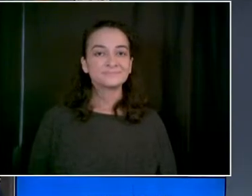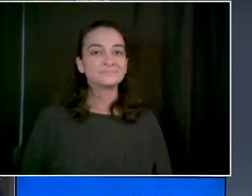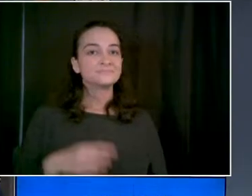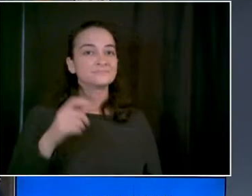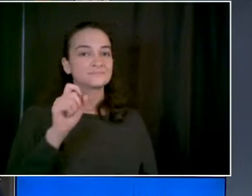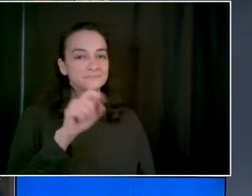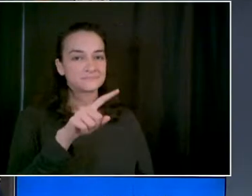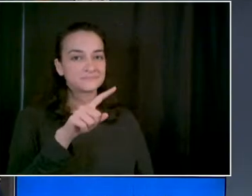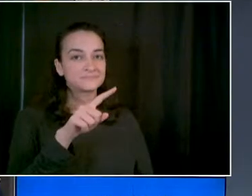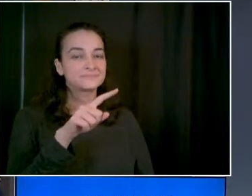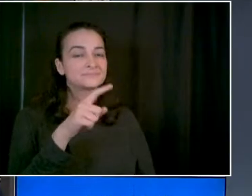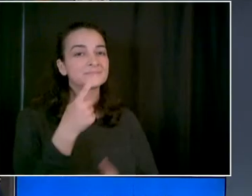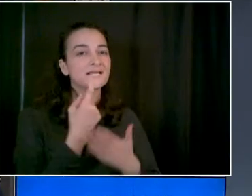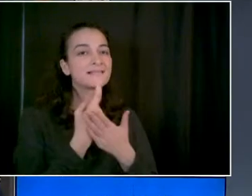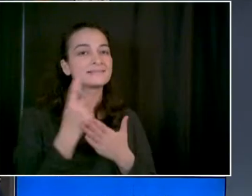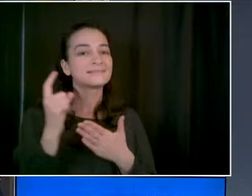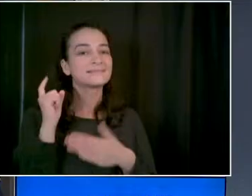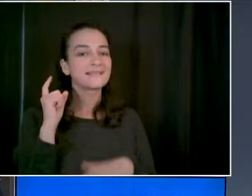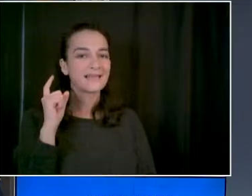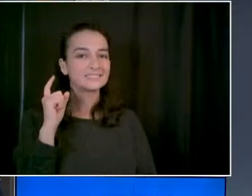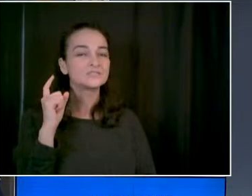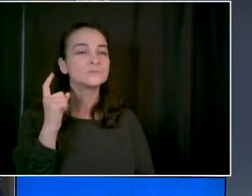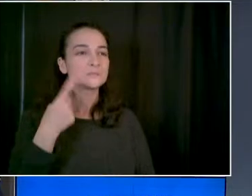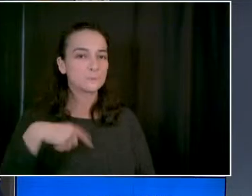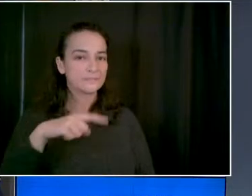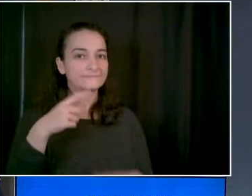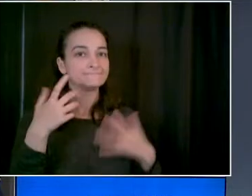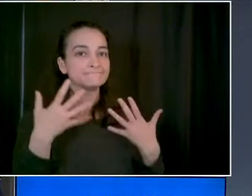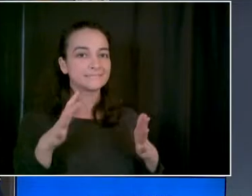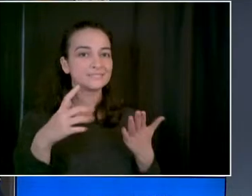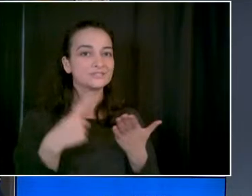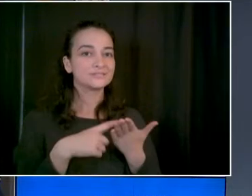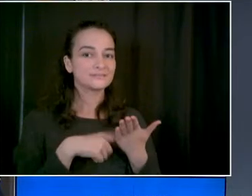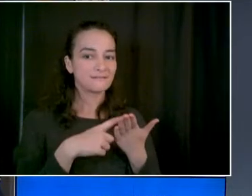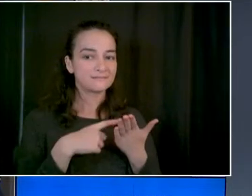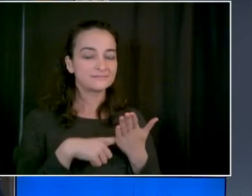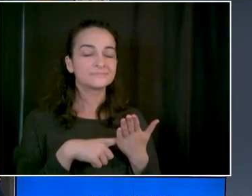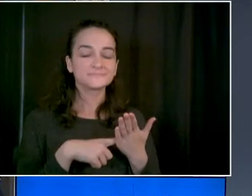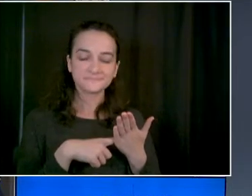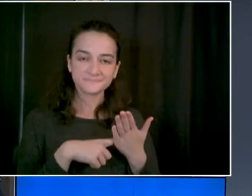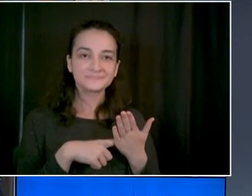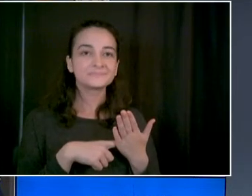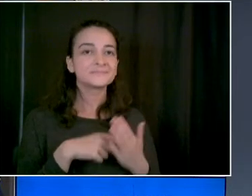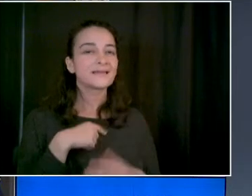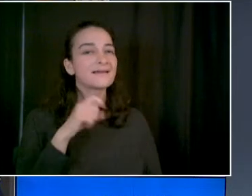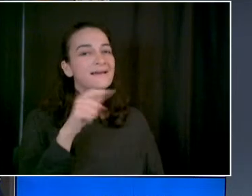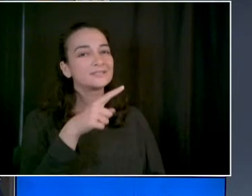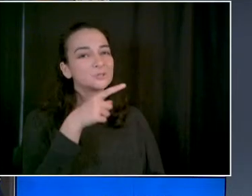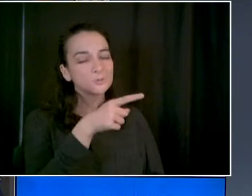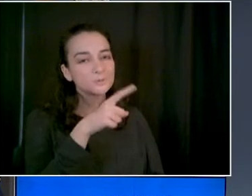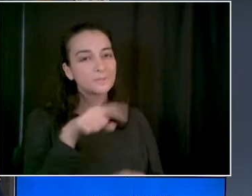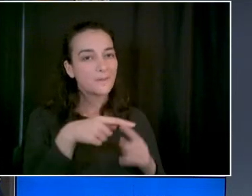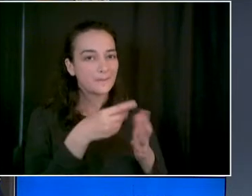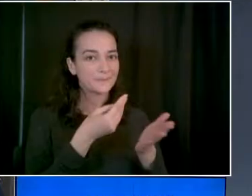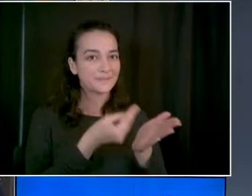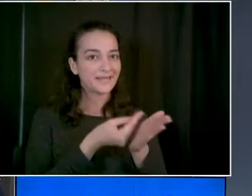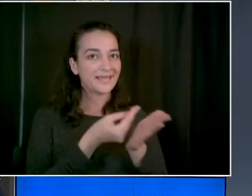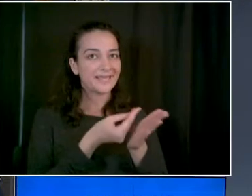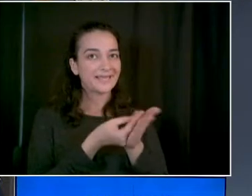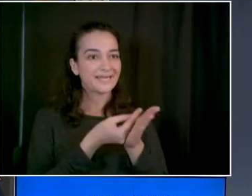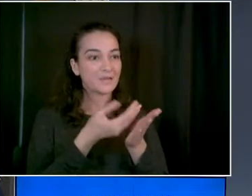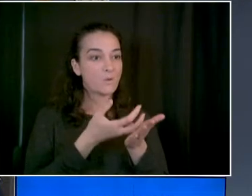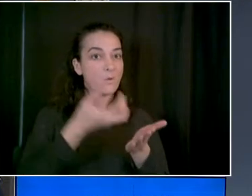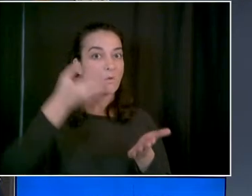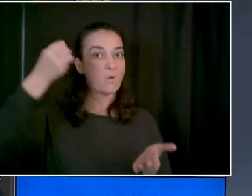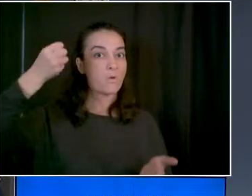you about the idea of withholding funds from the federal government, which other mayoral candidates like Jessica Ramos and Michael Blake have expressed